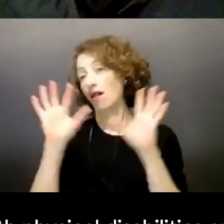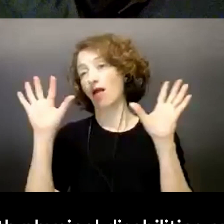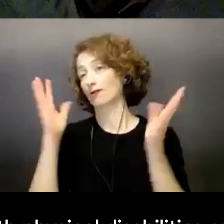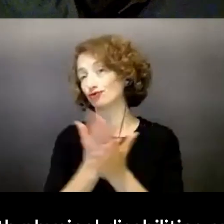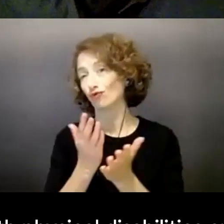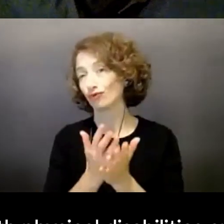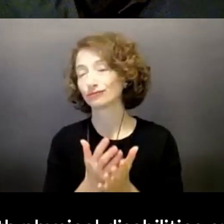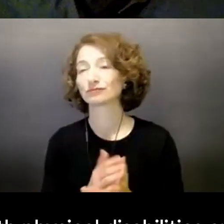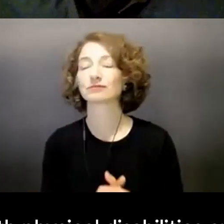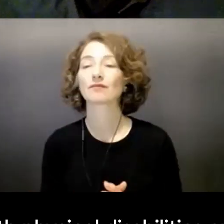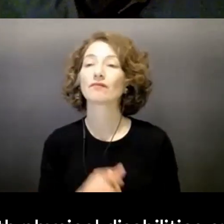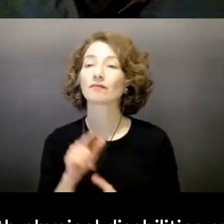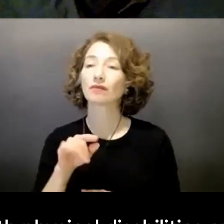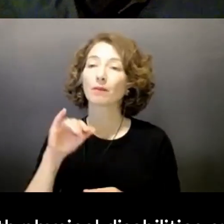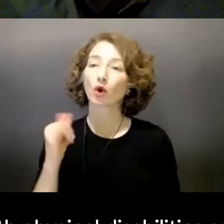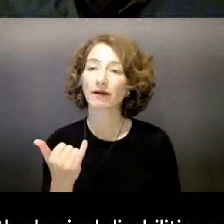for